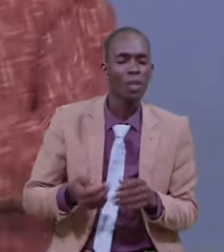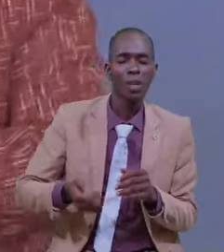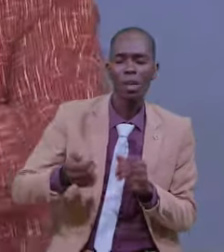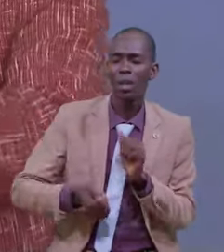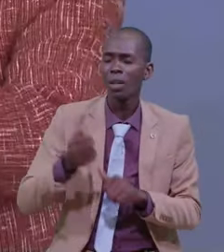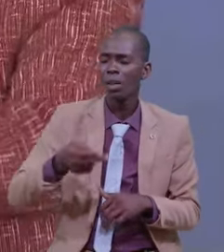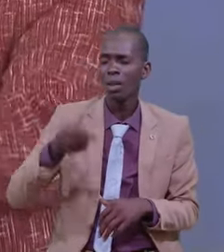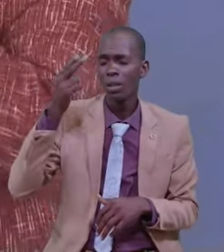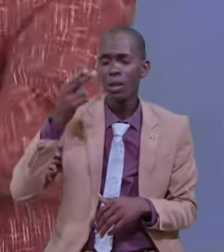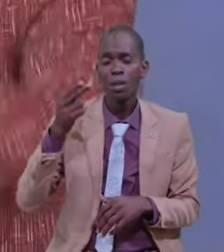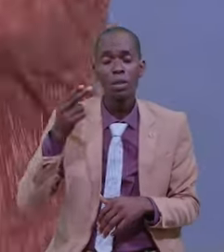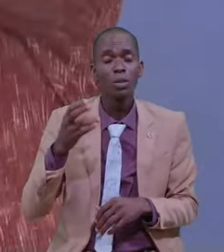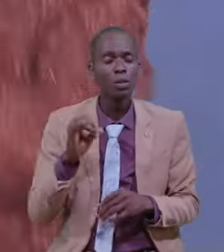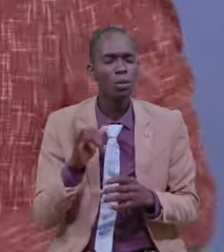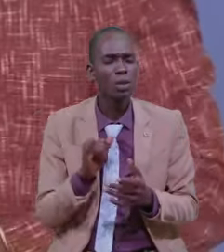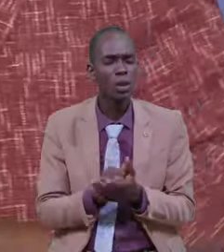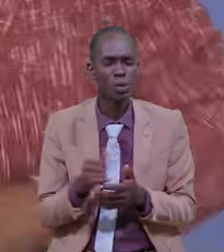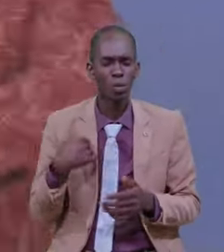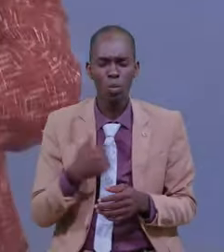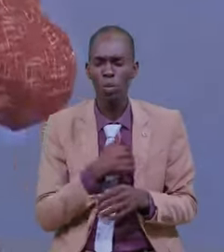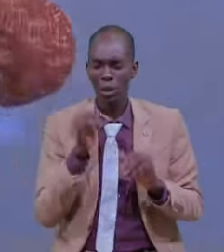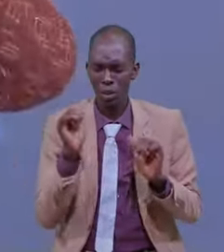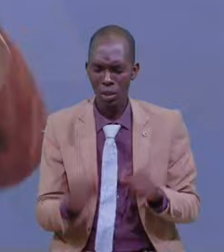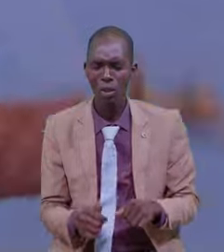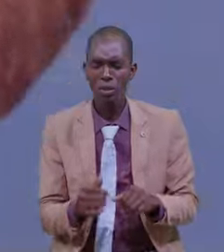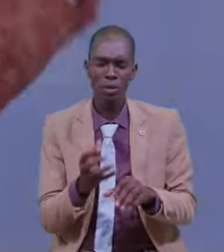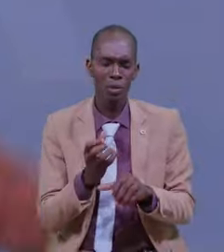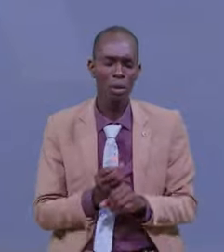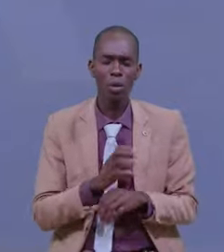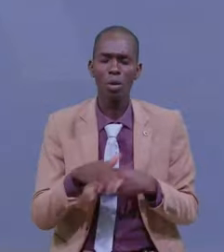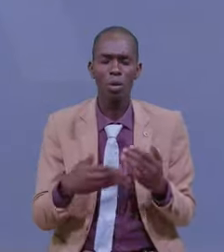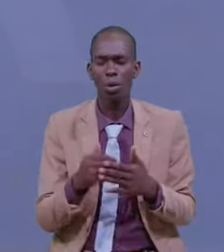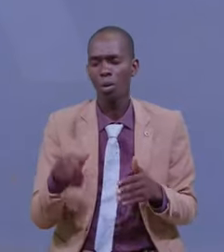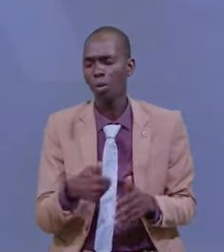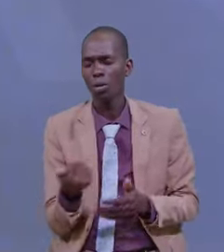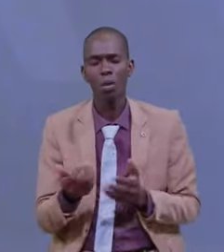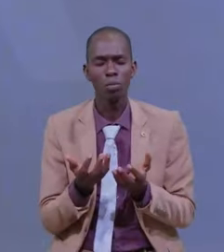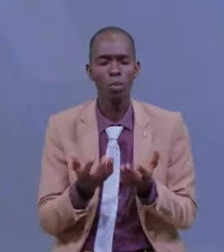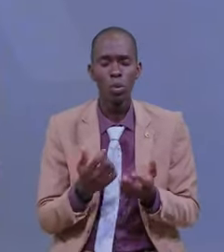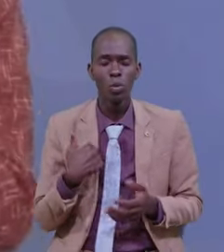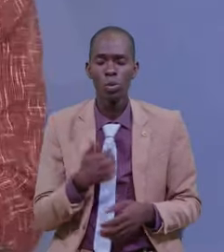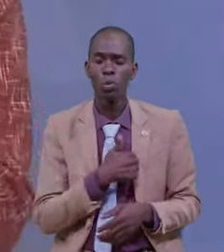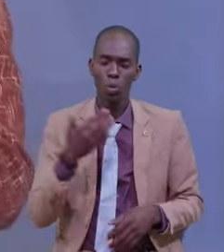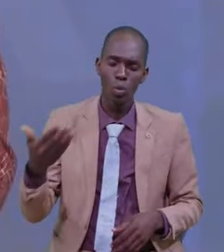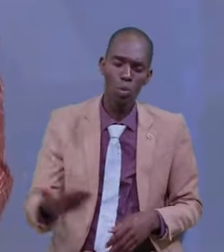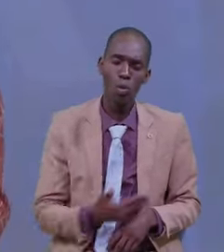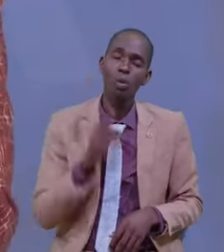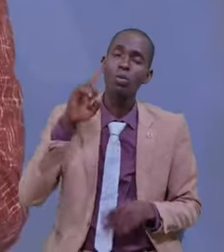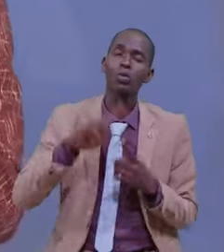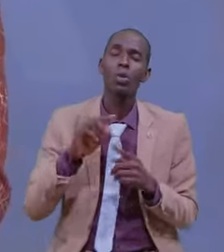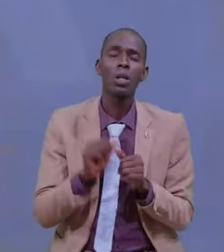so that we can get to our desire. We welcome you to every life this morning